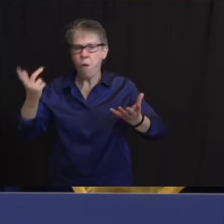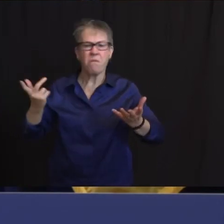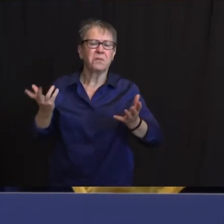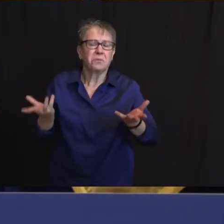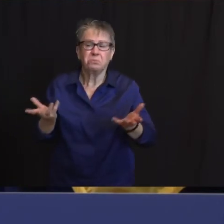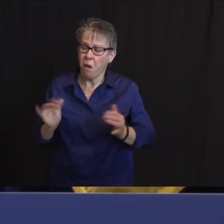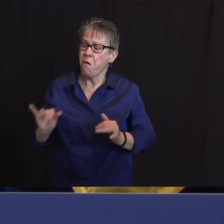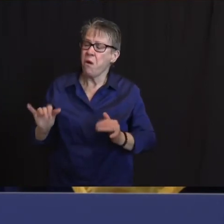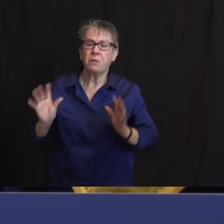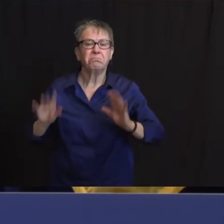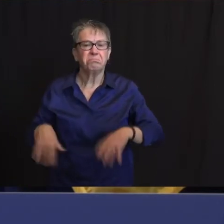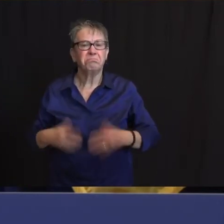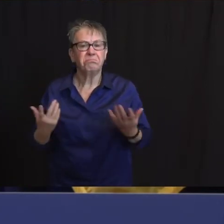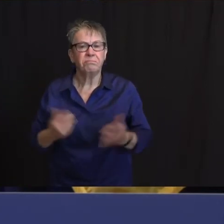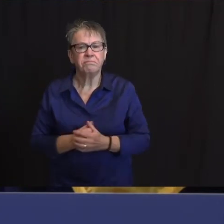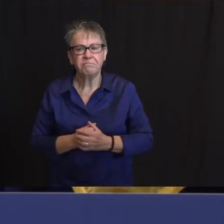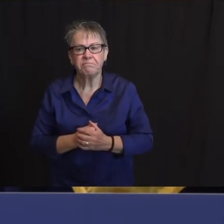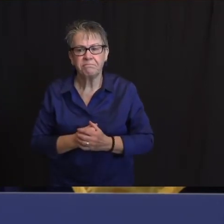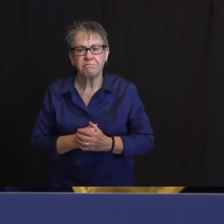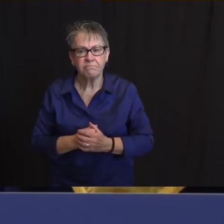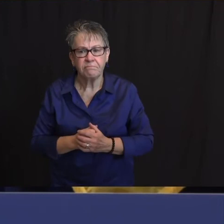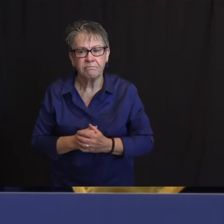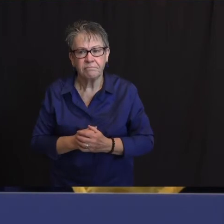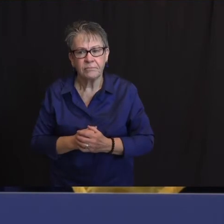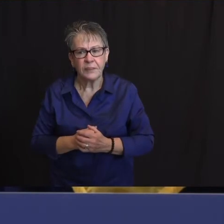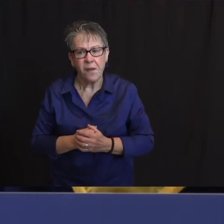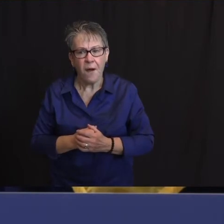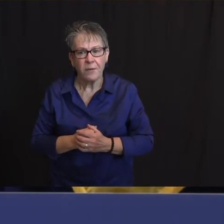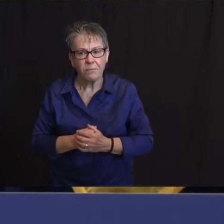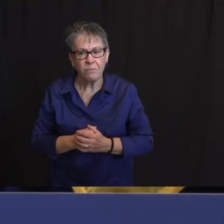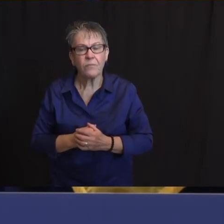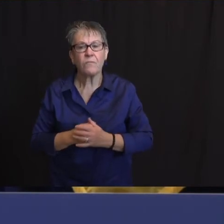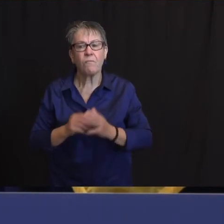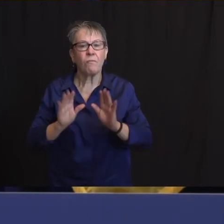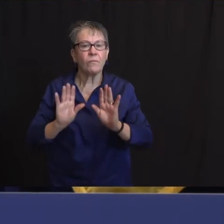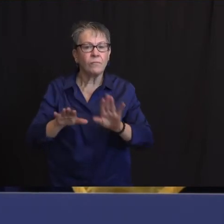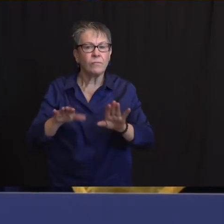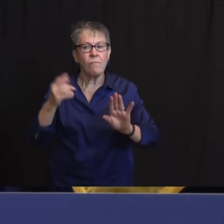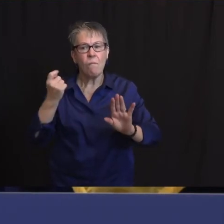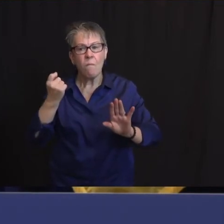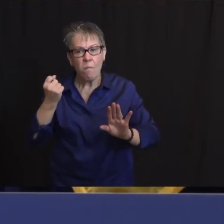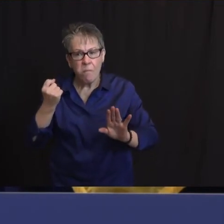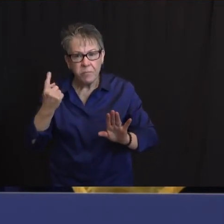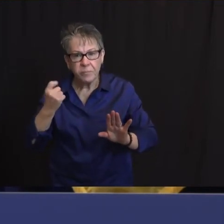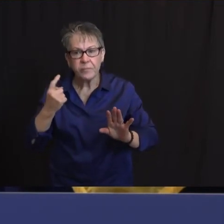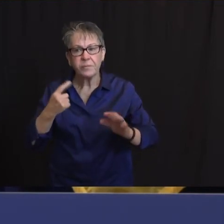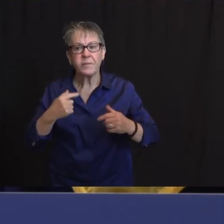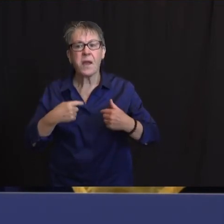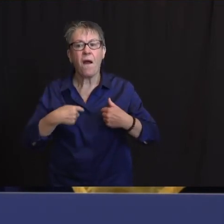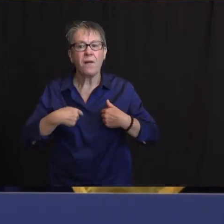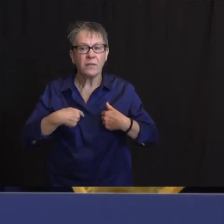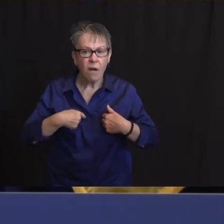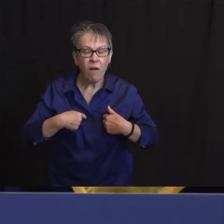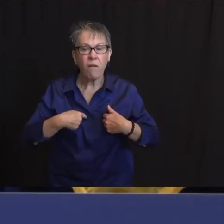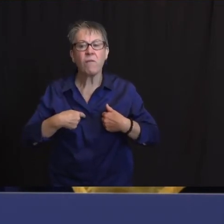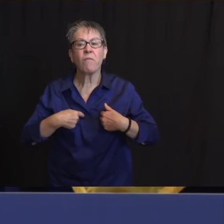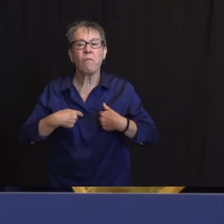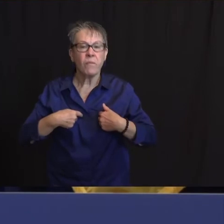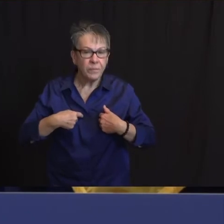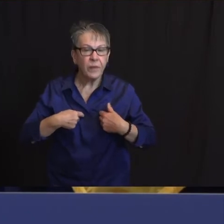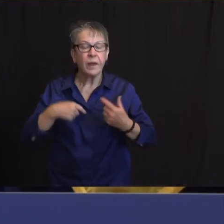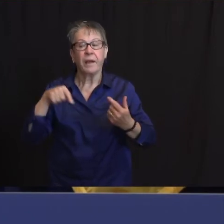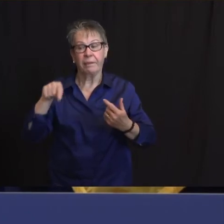I think it's fair to say, as a Democratic Party matter, that's a tough state right now for us, so that'll be a challenge. I have